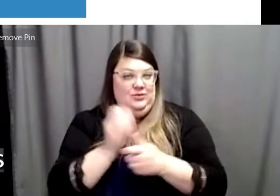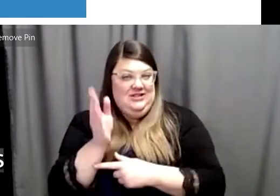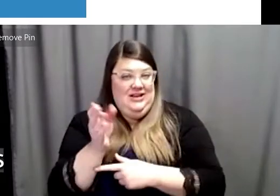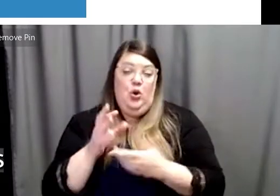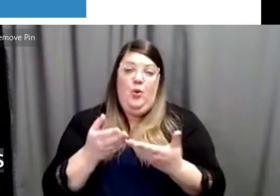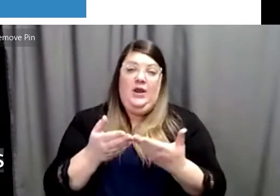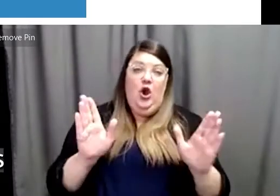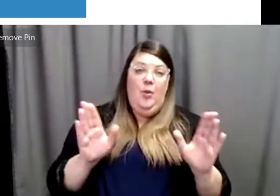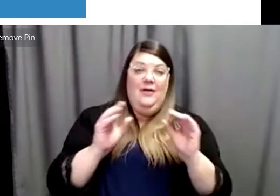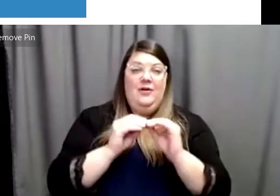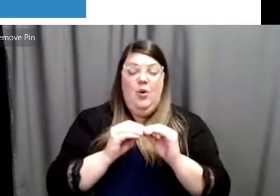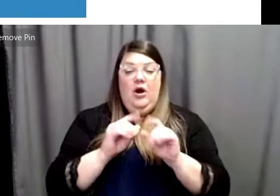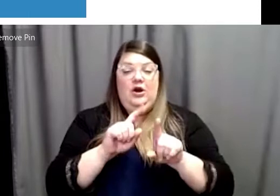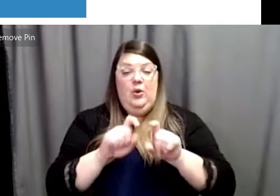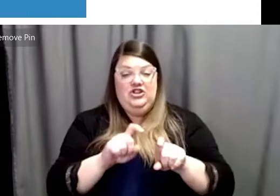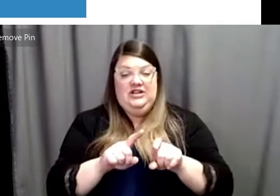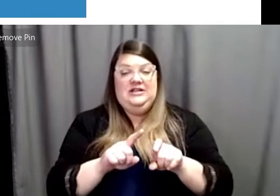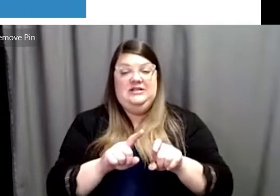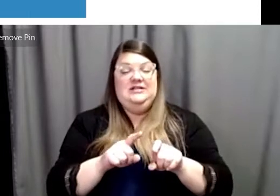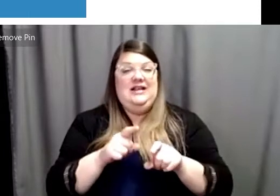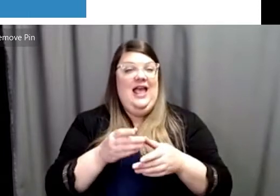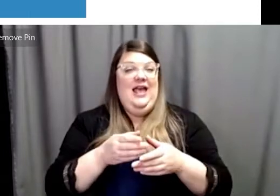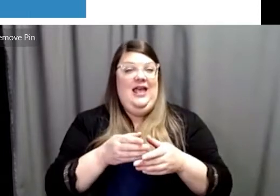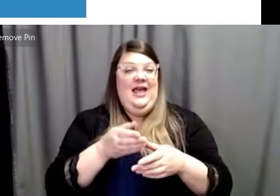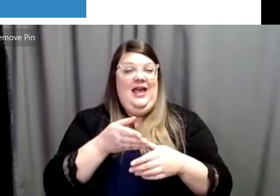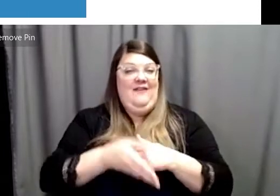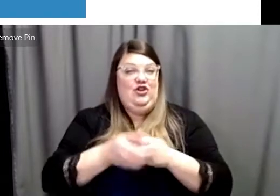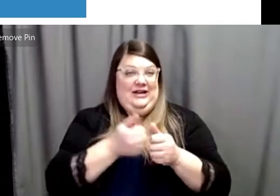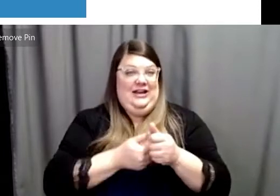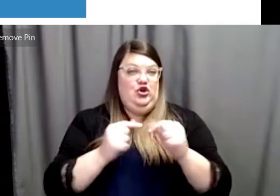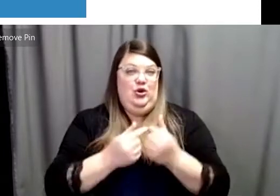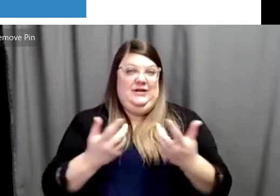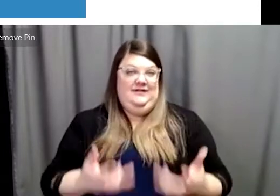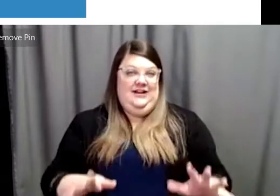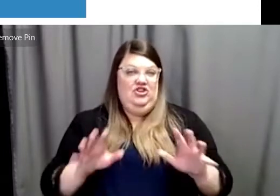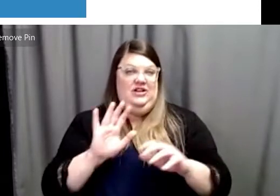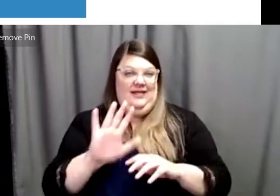up for more questions after each group has gone in the category.